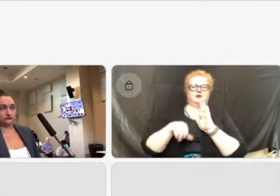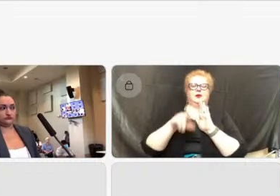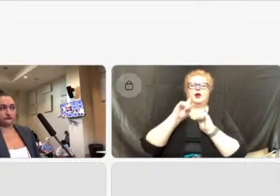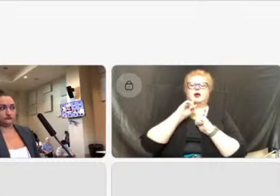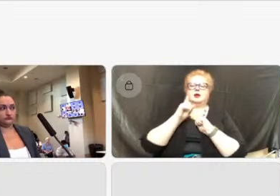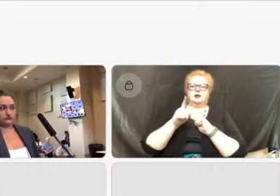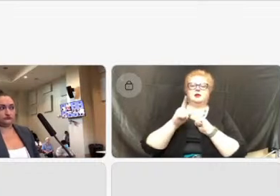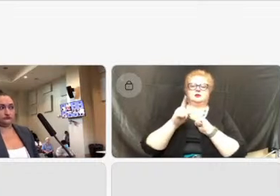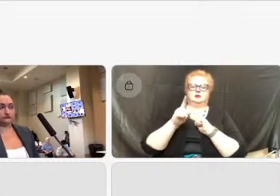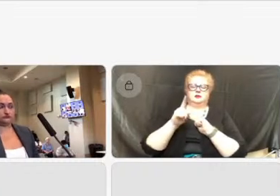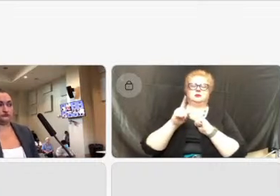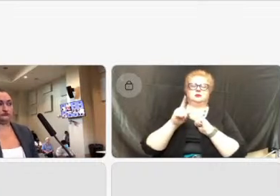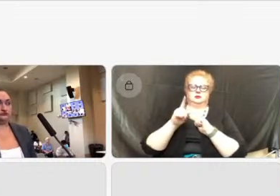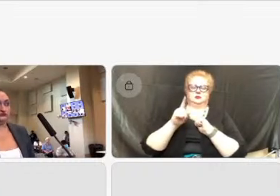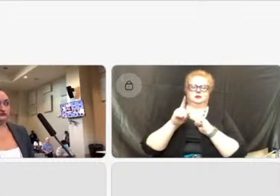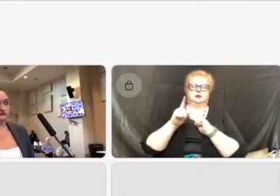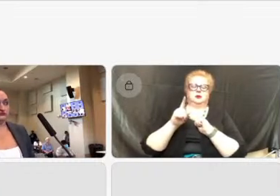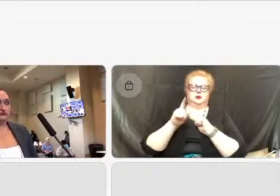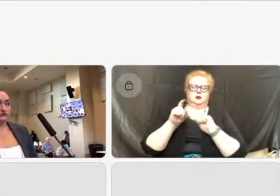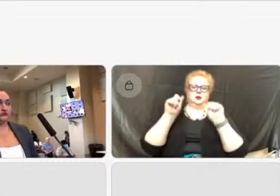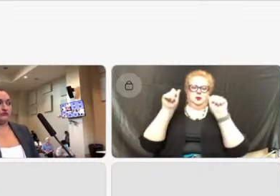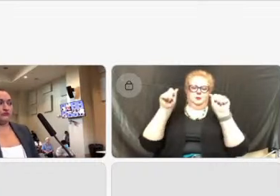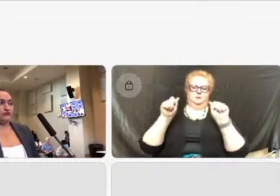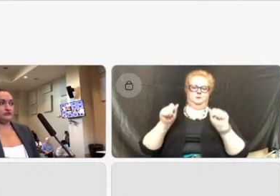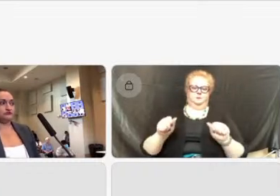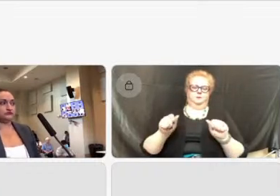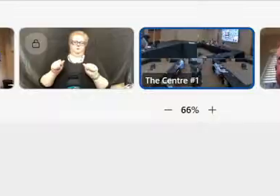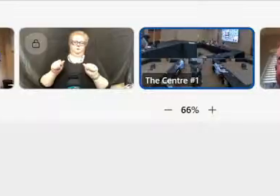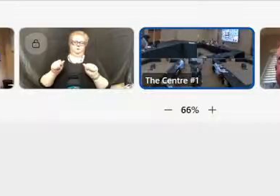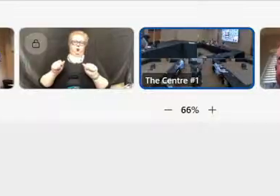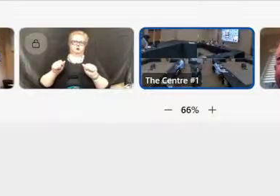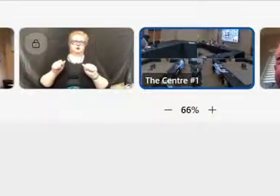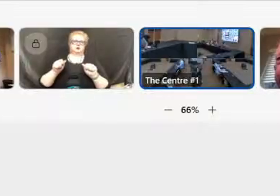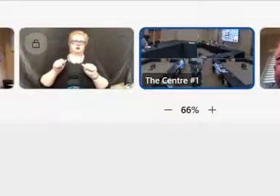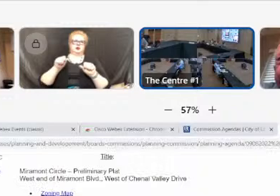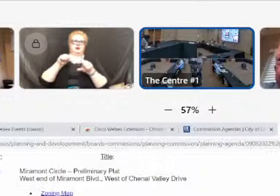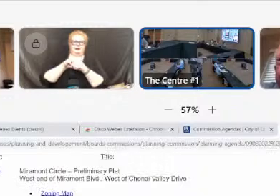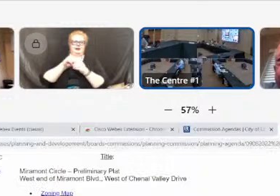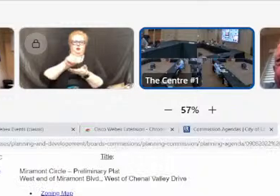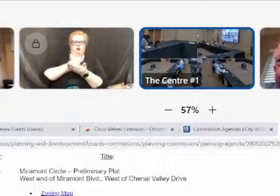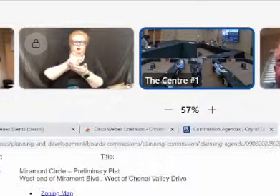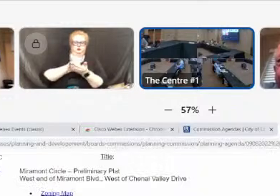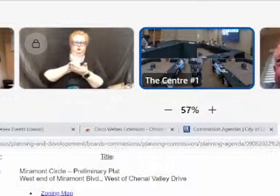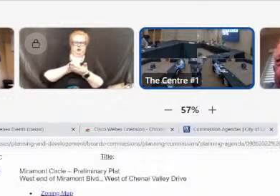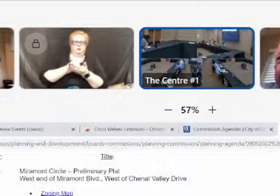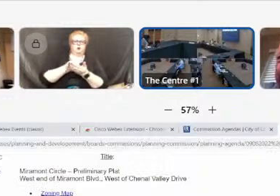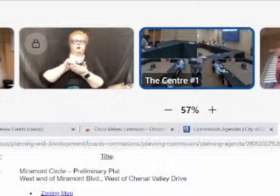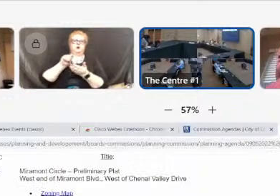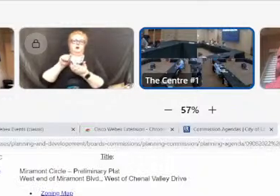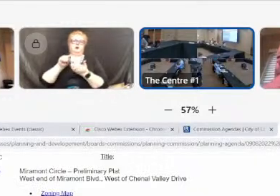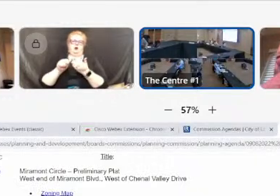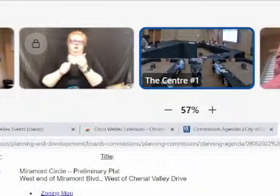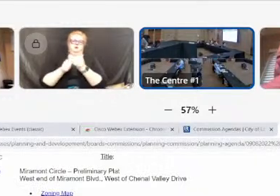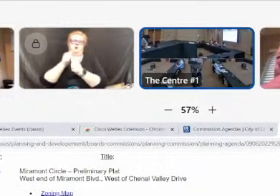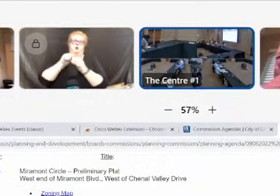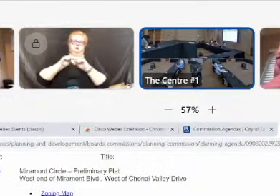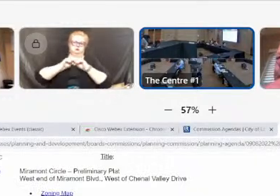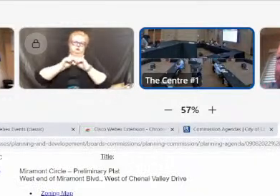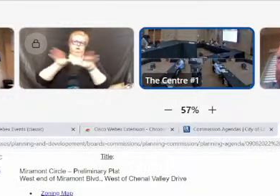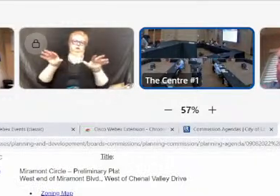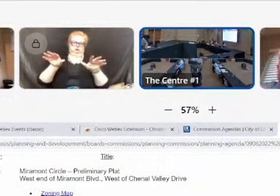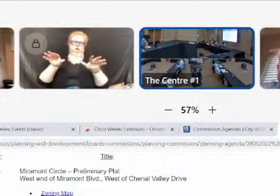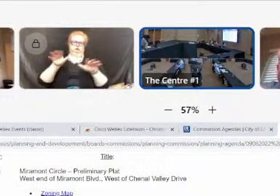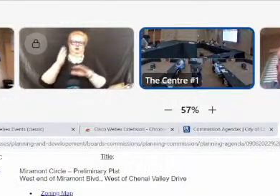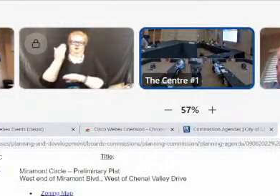posted in the paper of prominent circulation 15 days prior to the meeting.